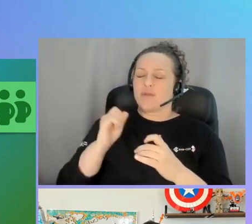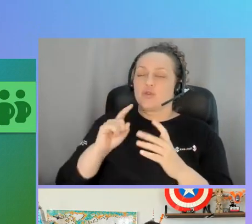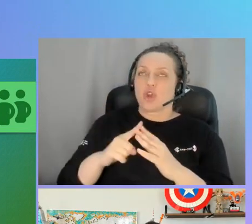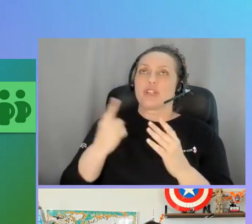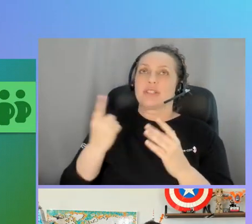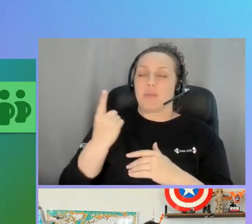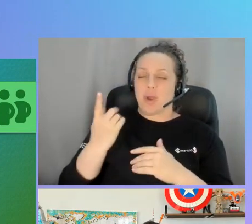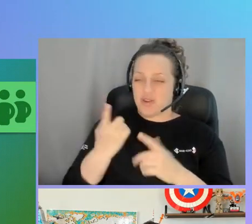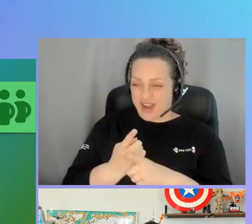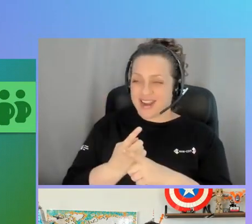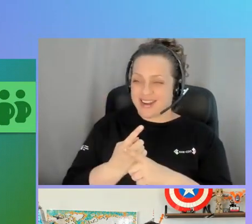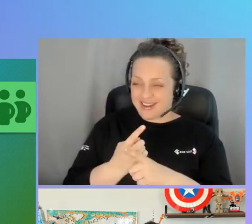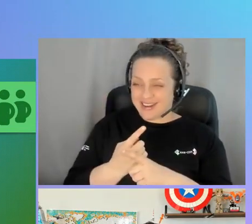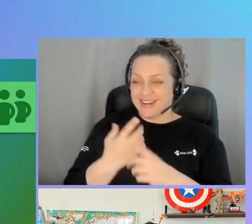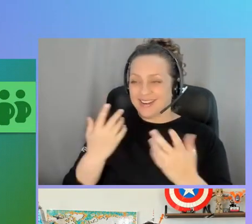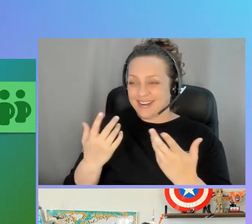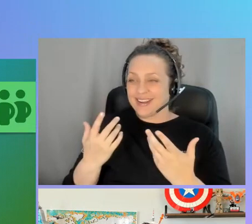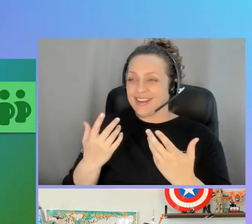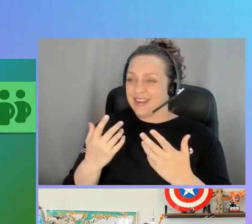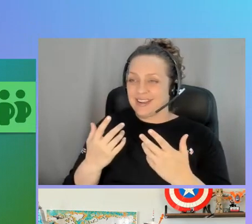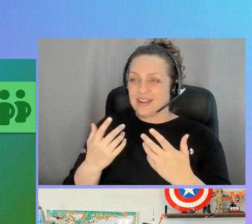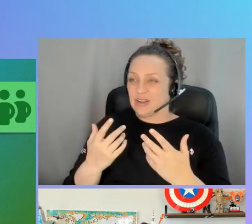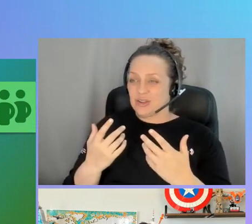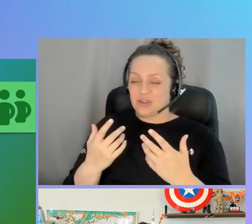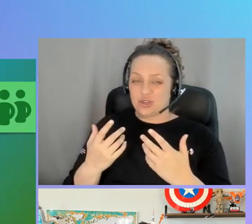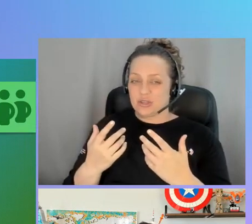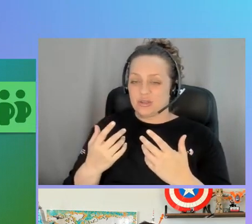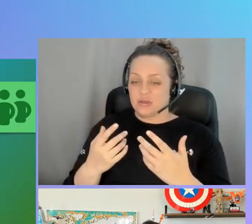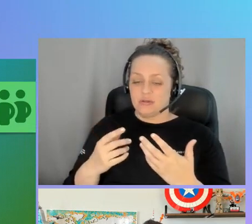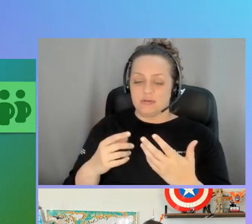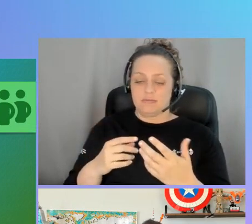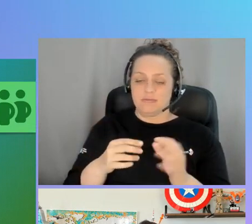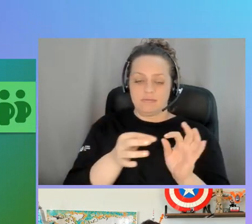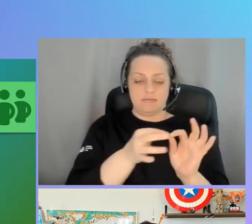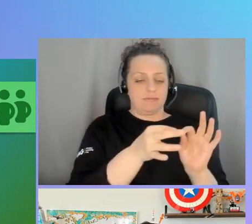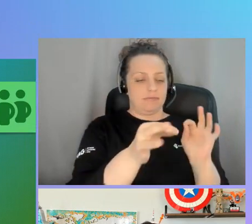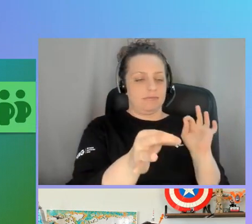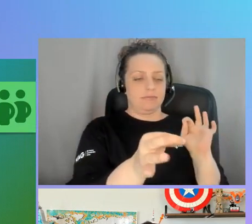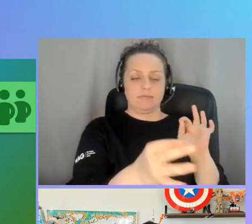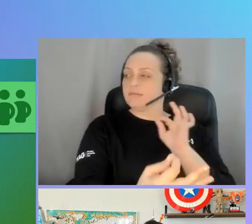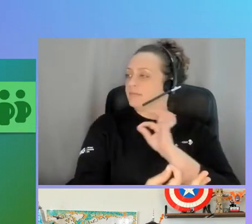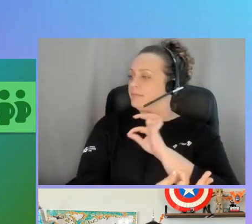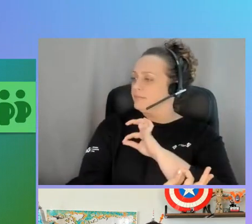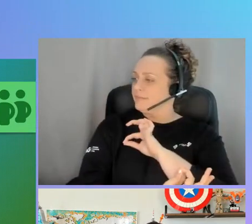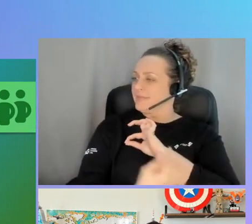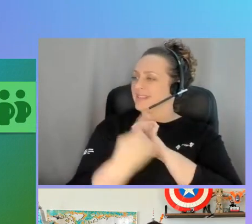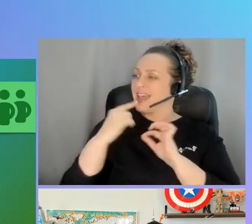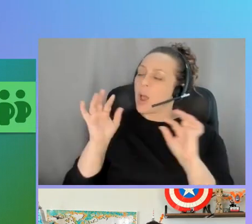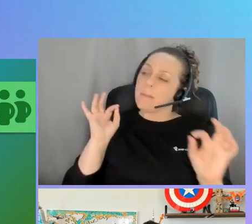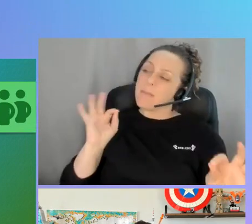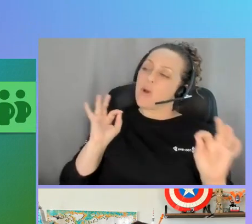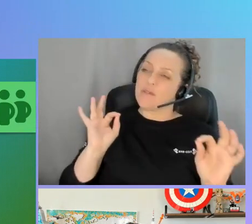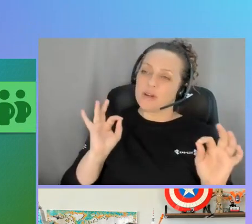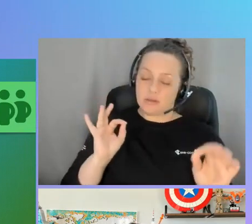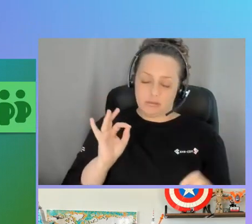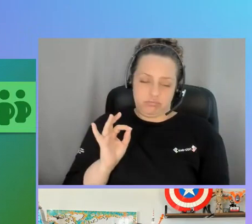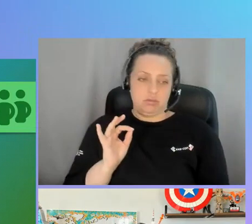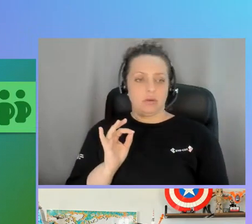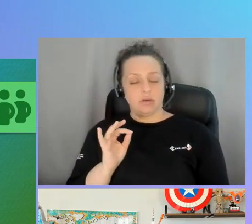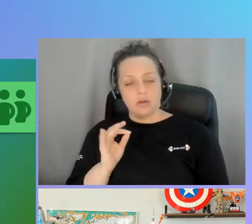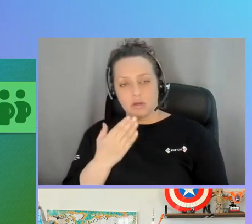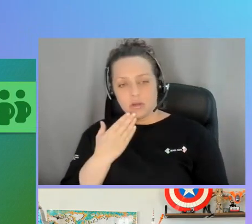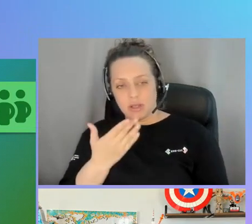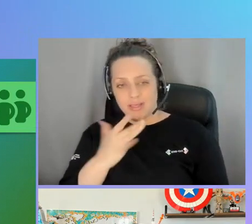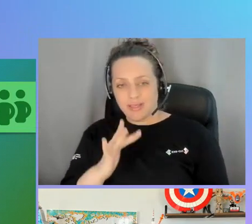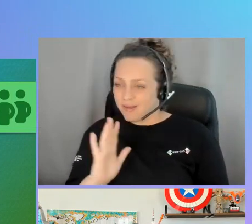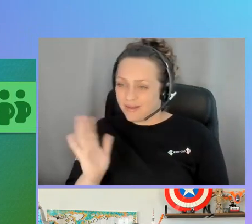right? And if you put this blanket policy out there that says we're going to be perfect, good luck, right? So it's about managing change in